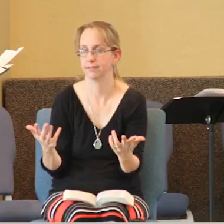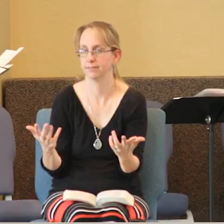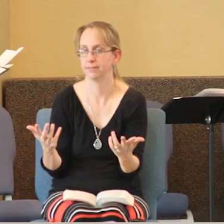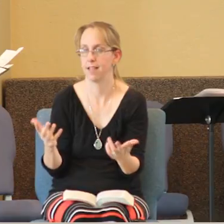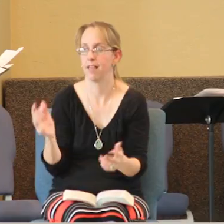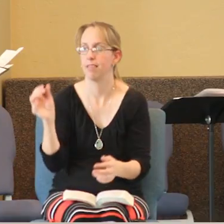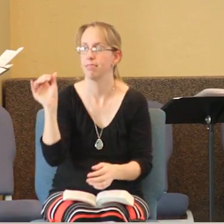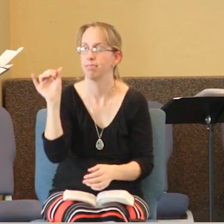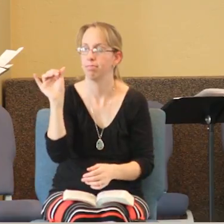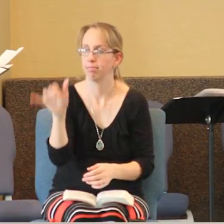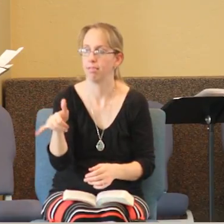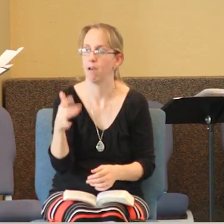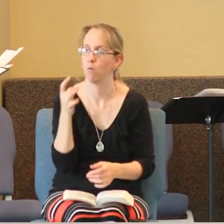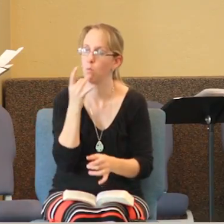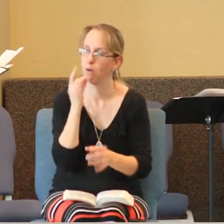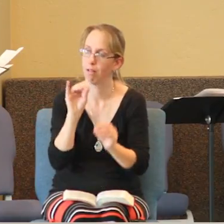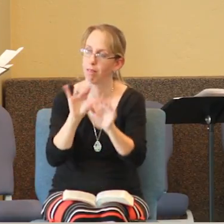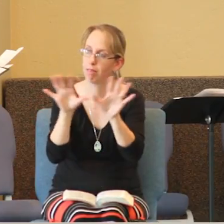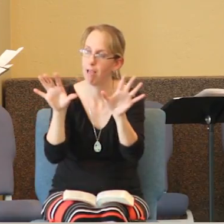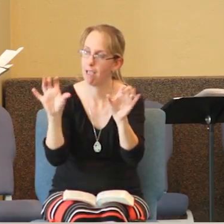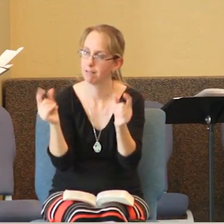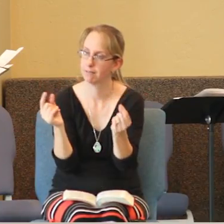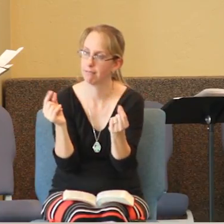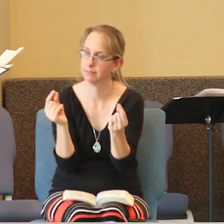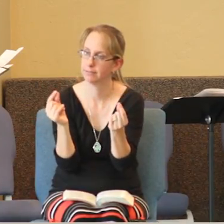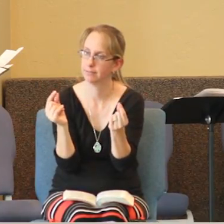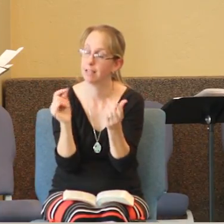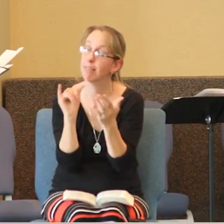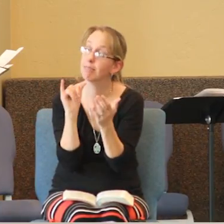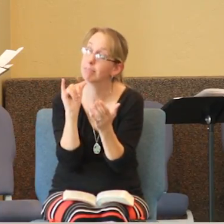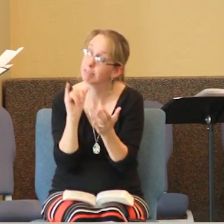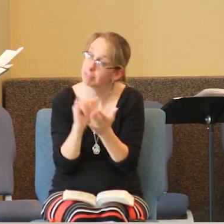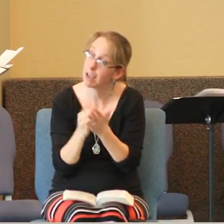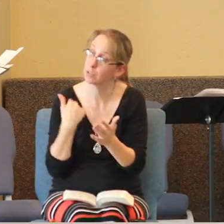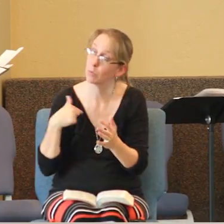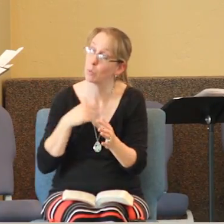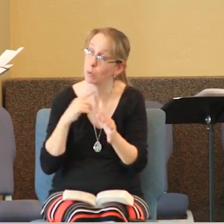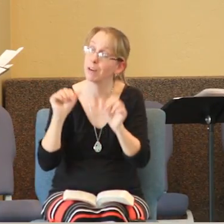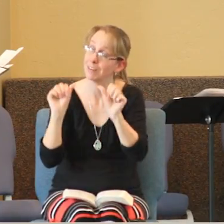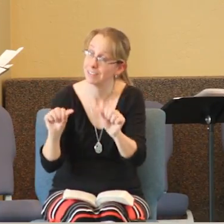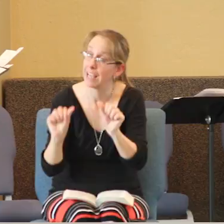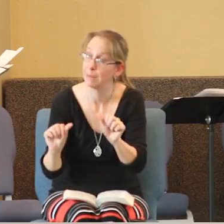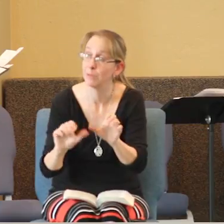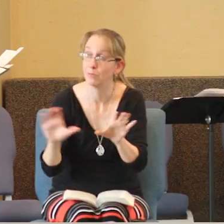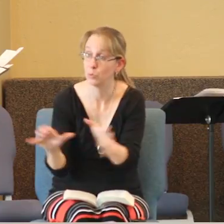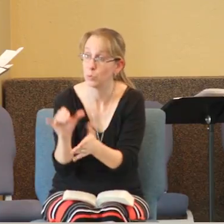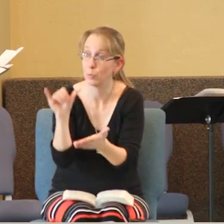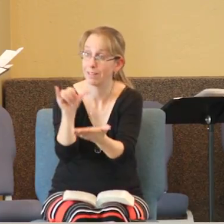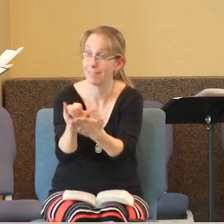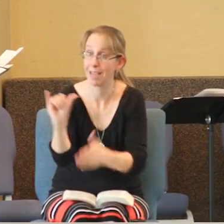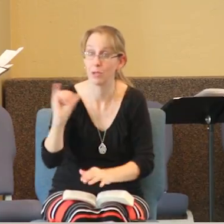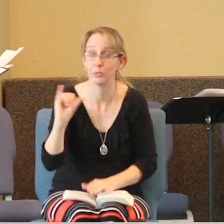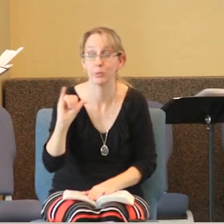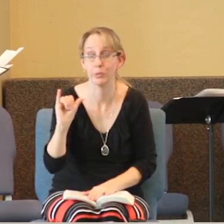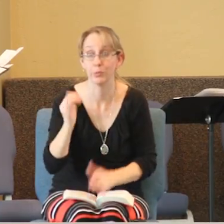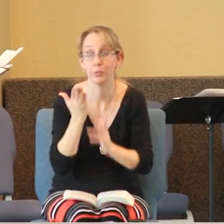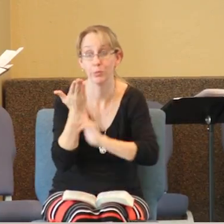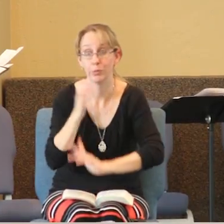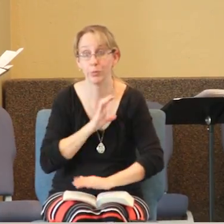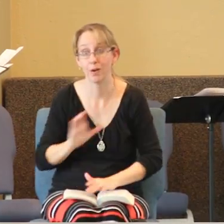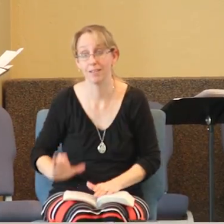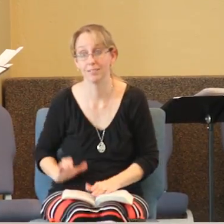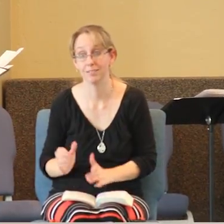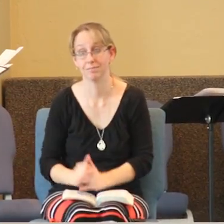That's what light does. That's what we're capable of through Christ.